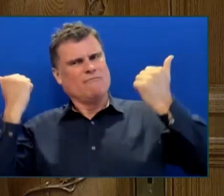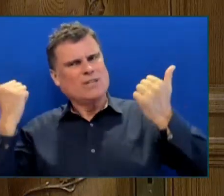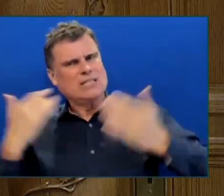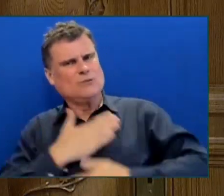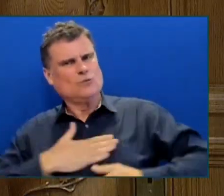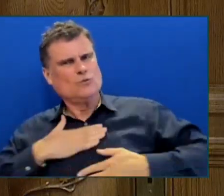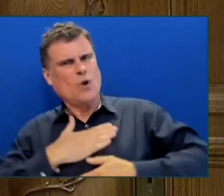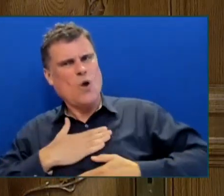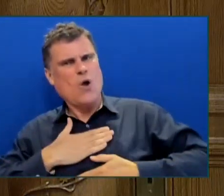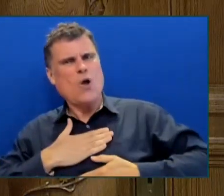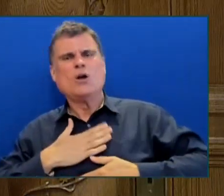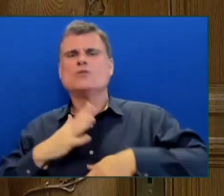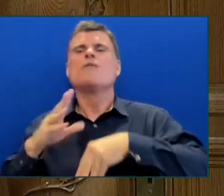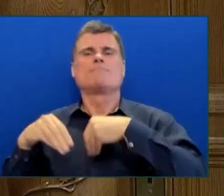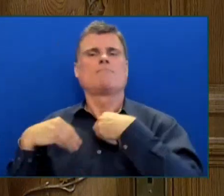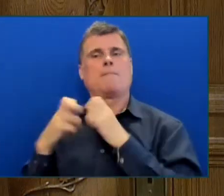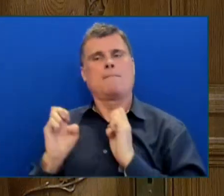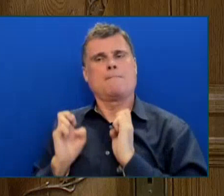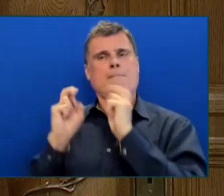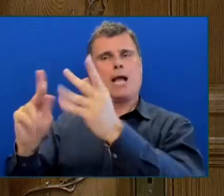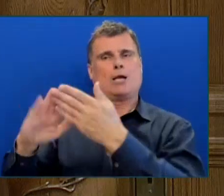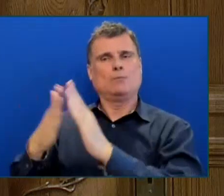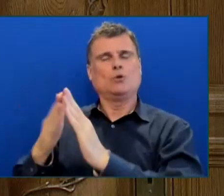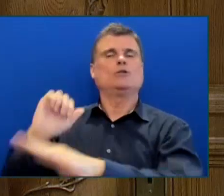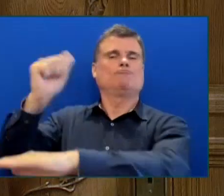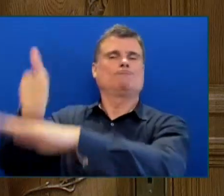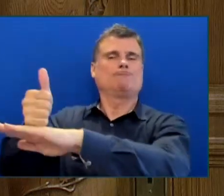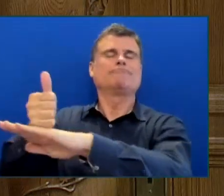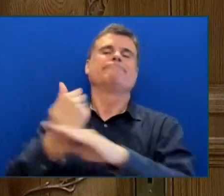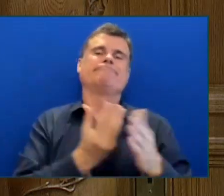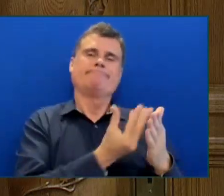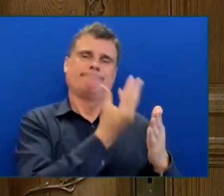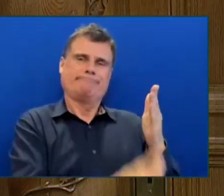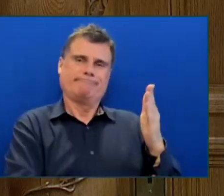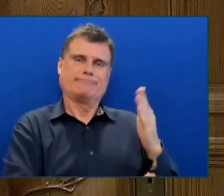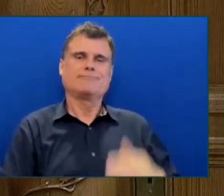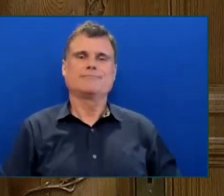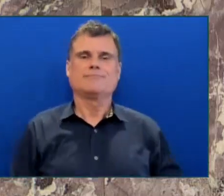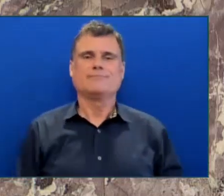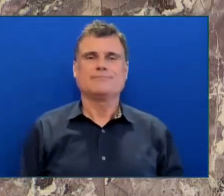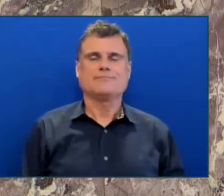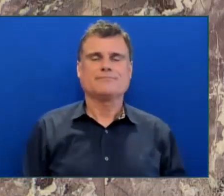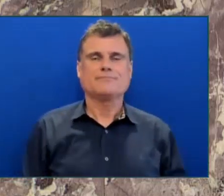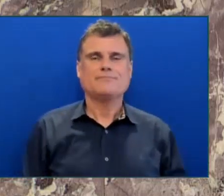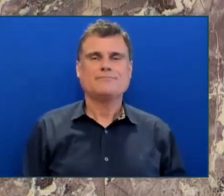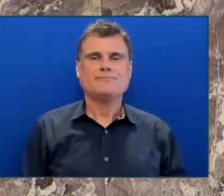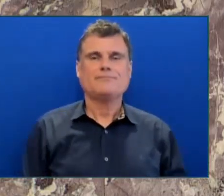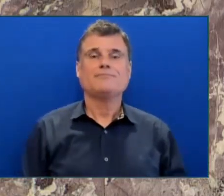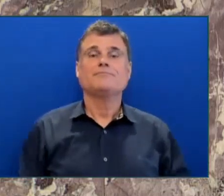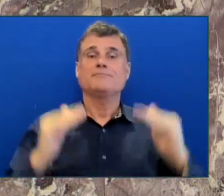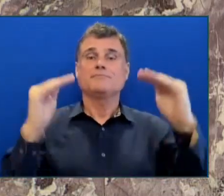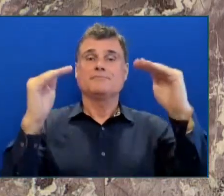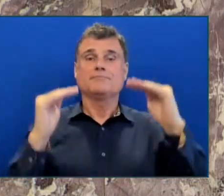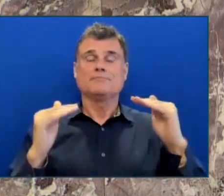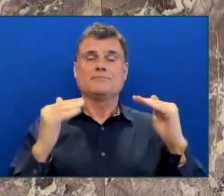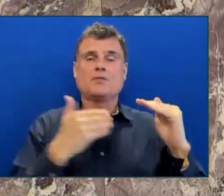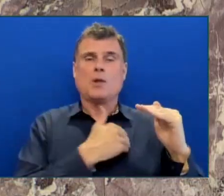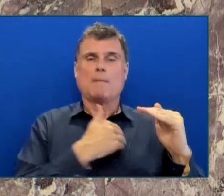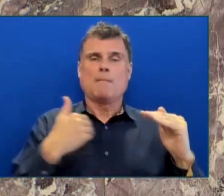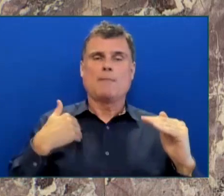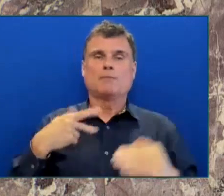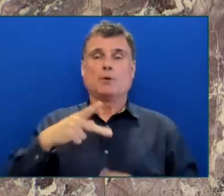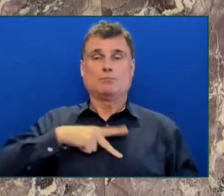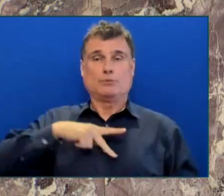Member for Prince George Mackenzie. Mr. Speaker, next week is National Police Week. Police agencies in BC